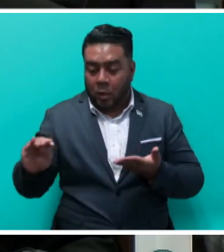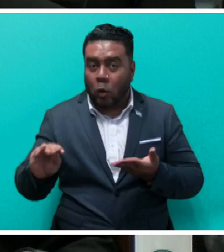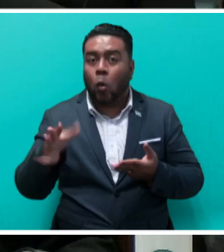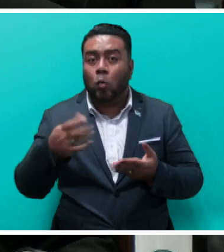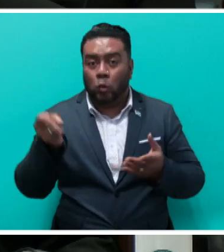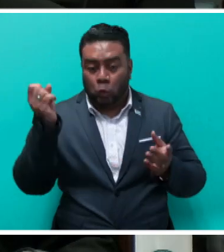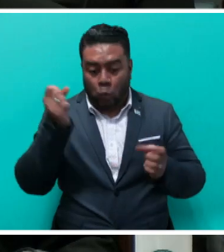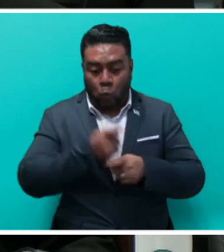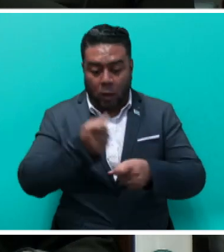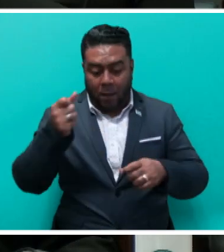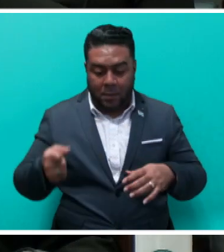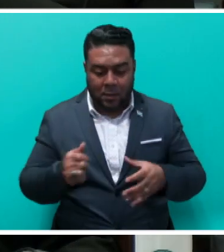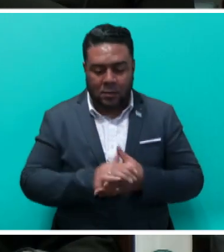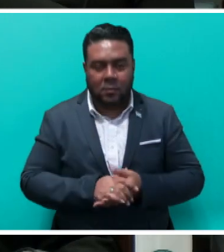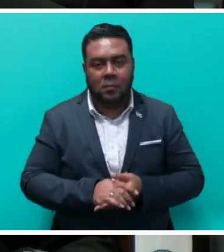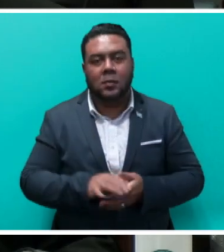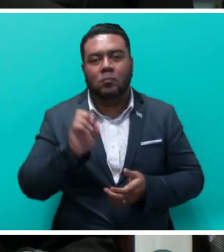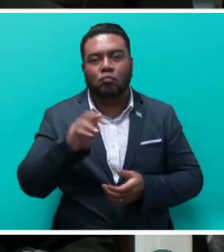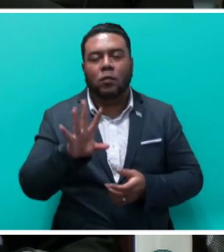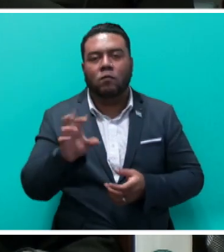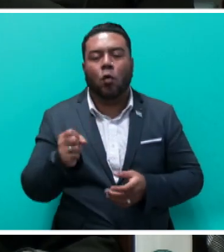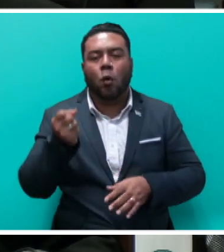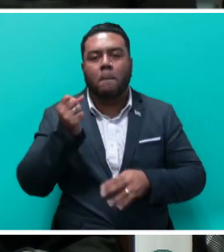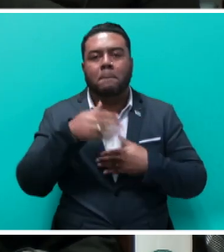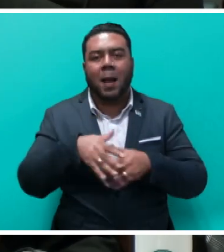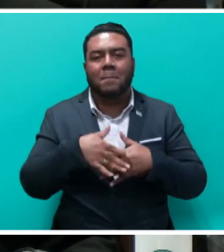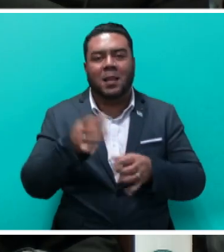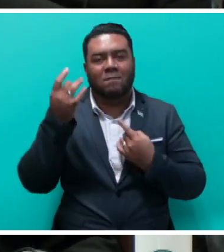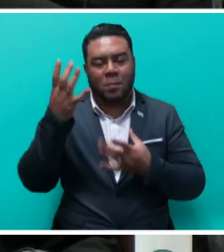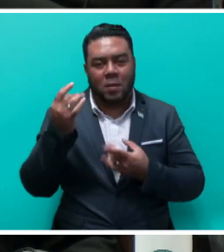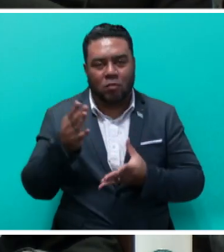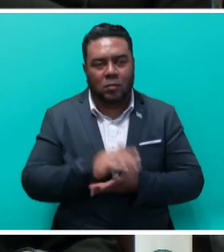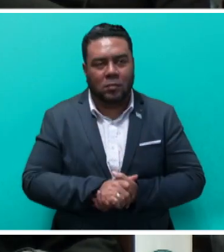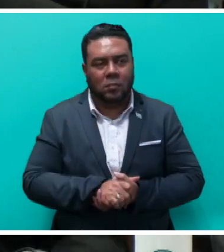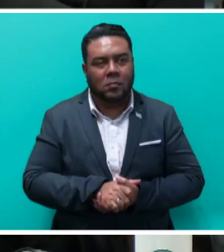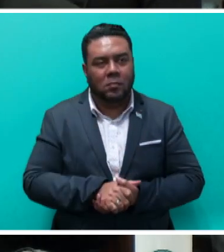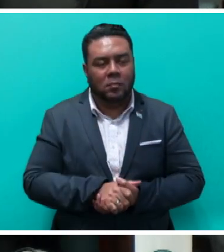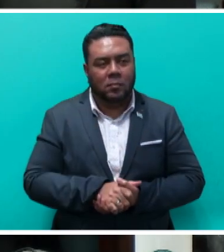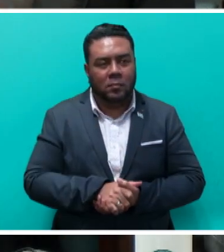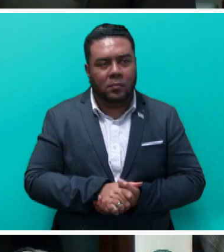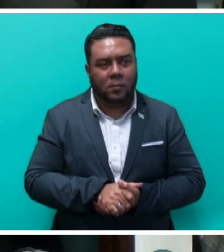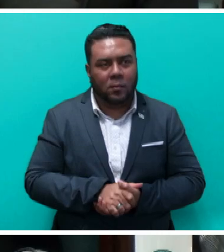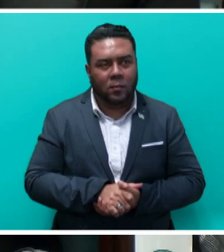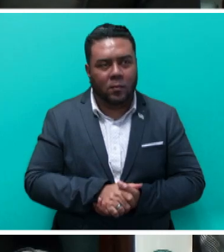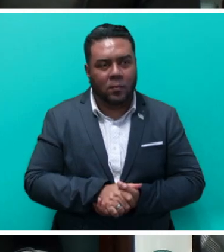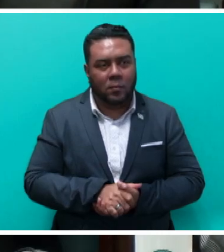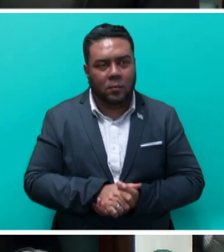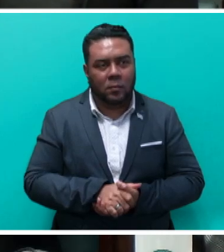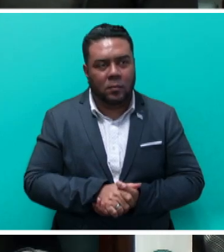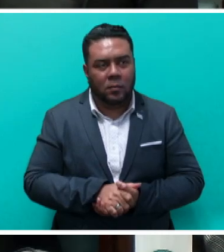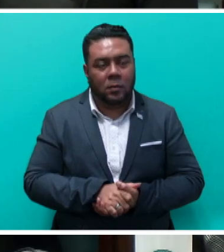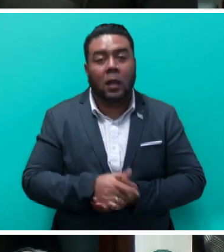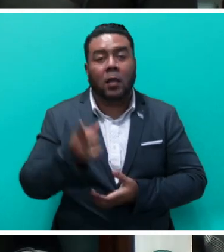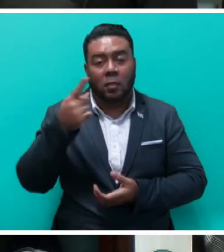Cabinet, it is put out for public information by the Honourable Prime Minister. And they